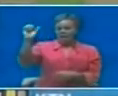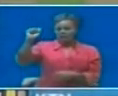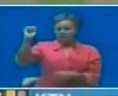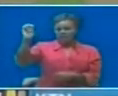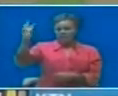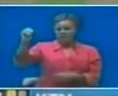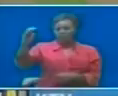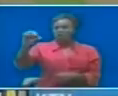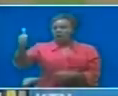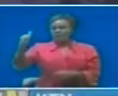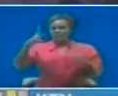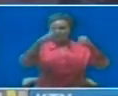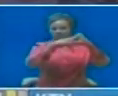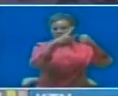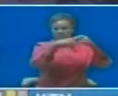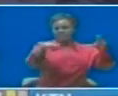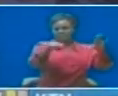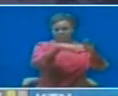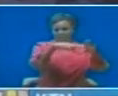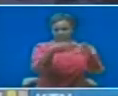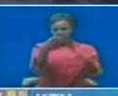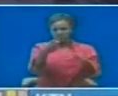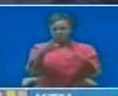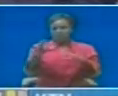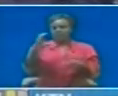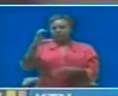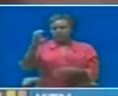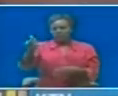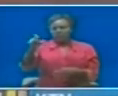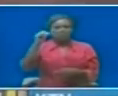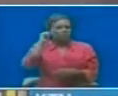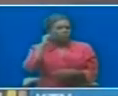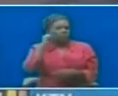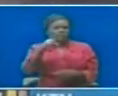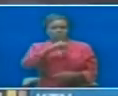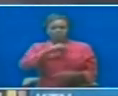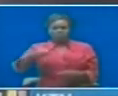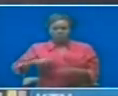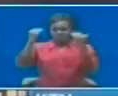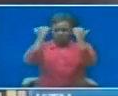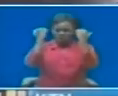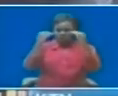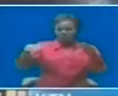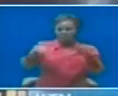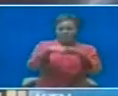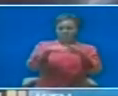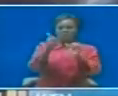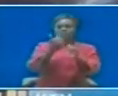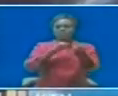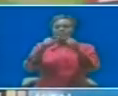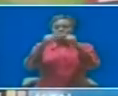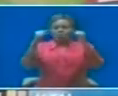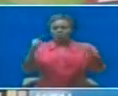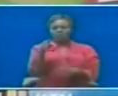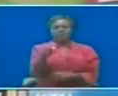together with other 9 members, were sworn in at the Chief Justice's chambers at the Supreme Court as members of the Sports Dispute